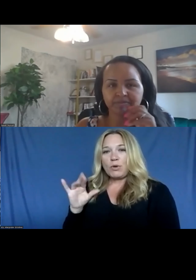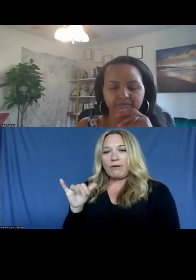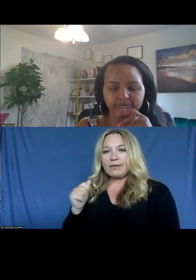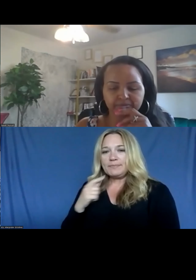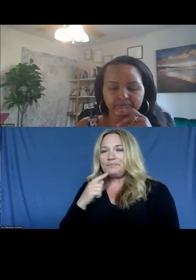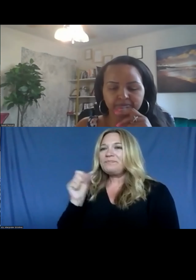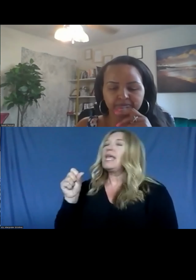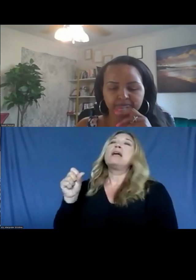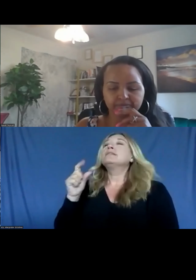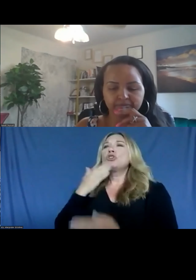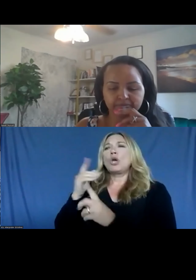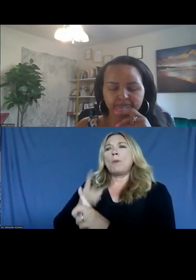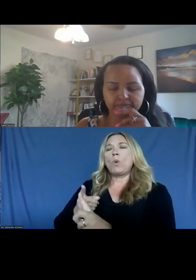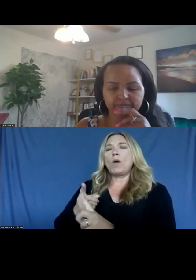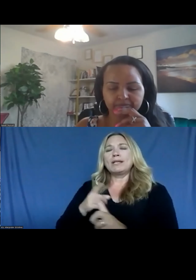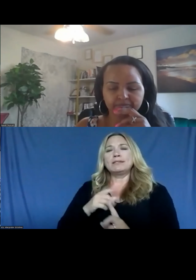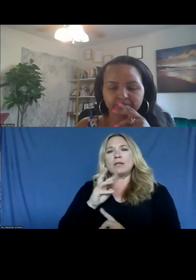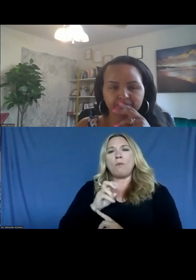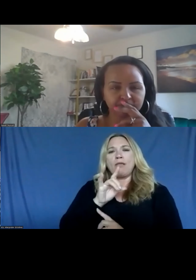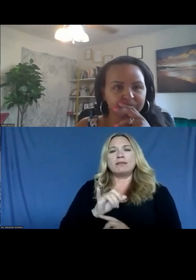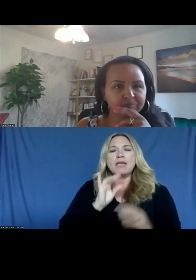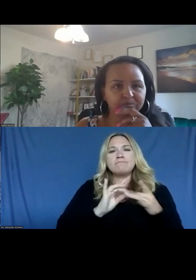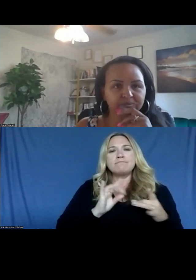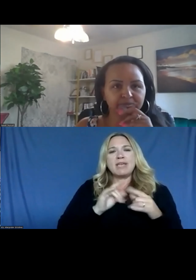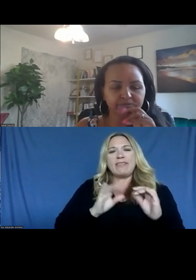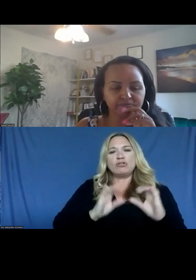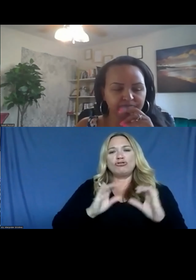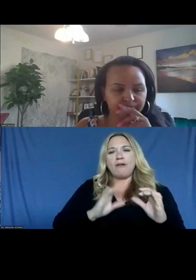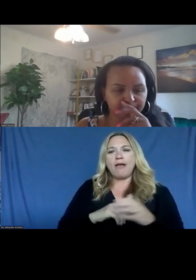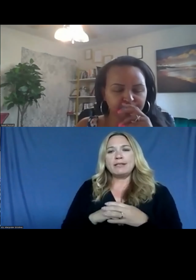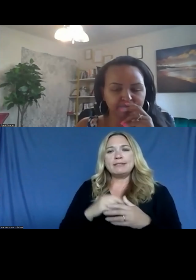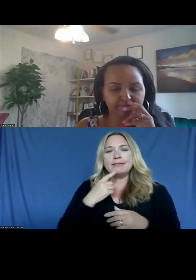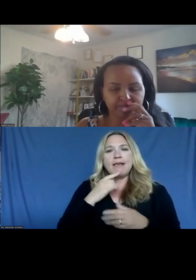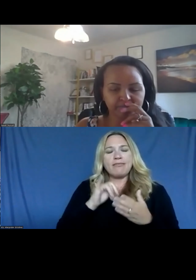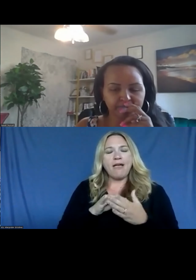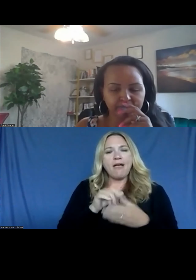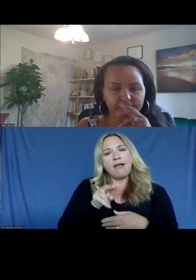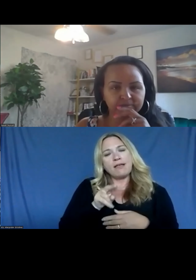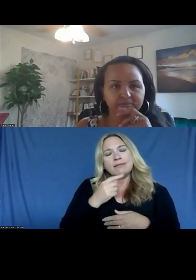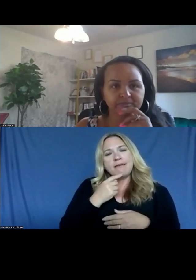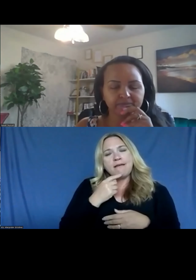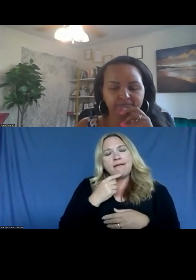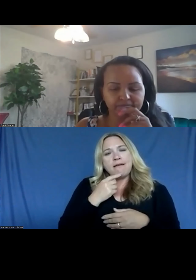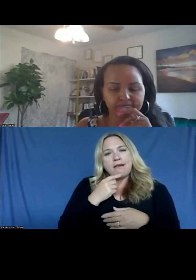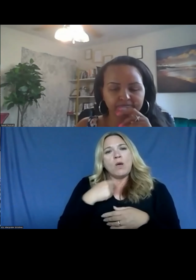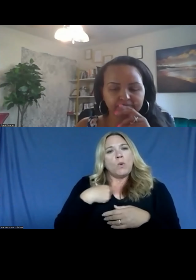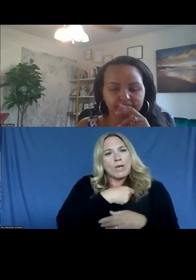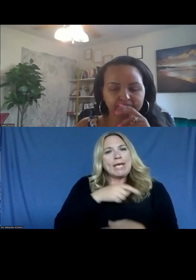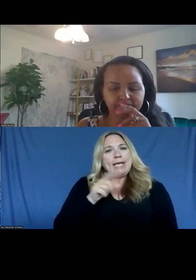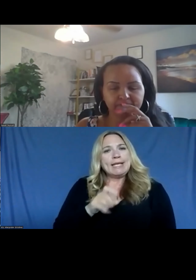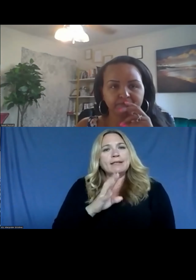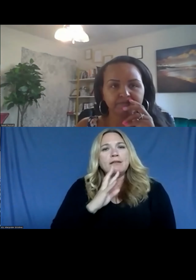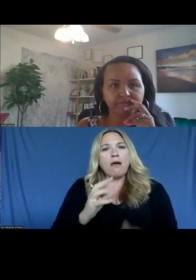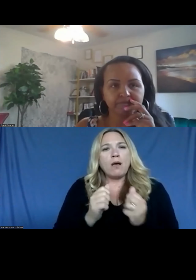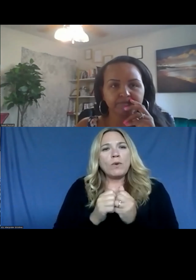in the chat, just to build on Sawait's comments, which is really we should be getting on and talking to,